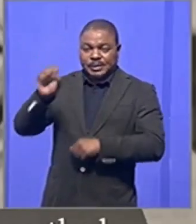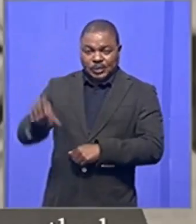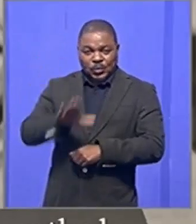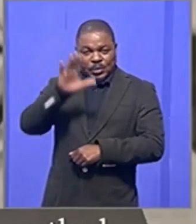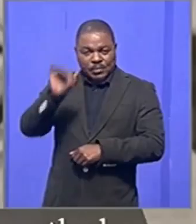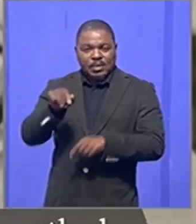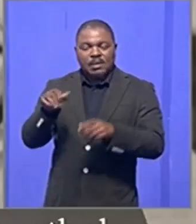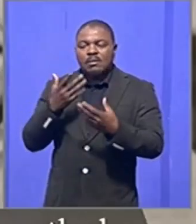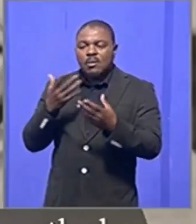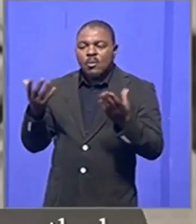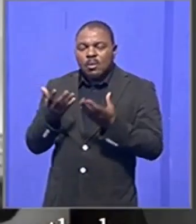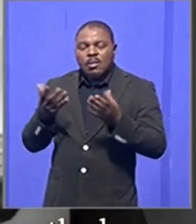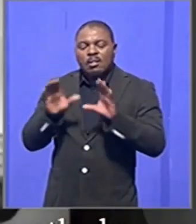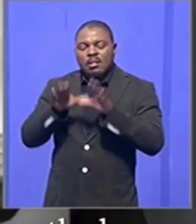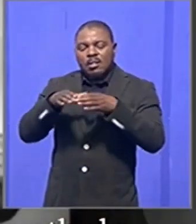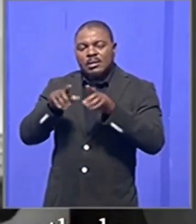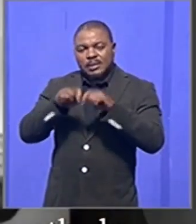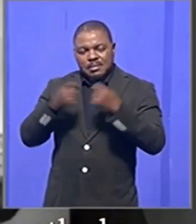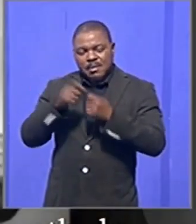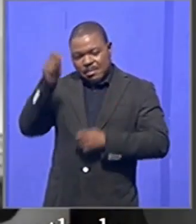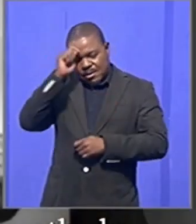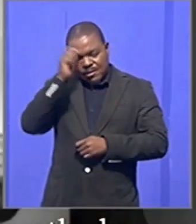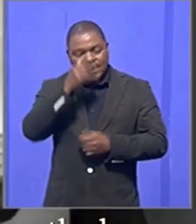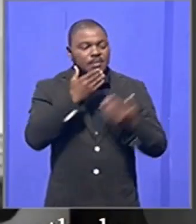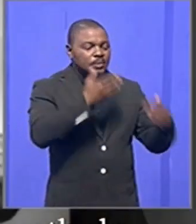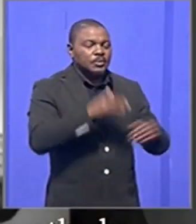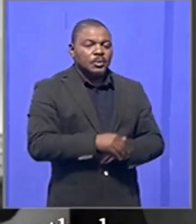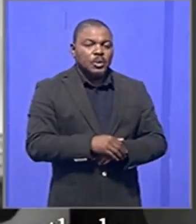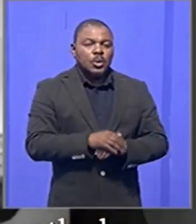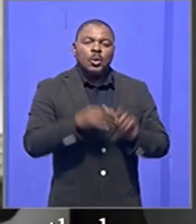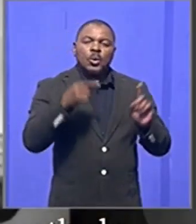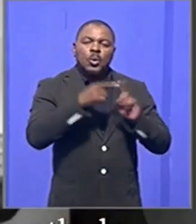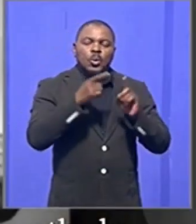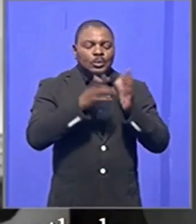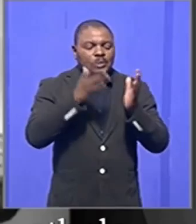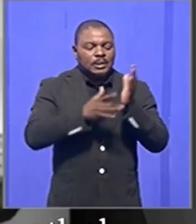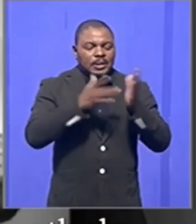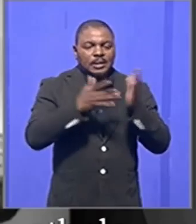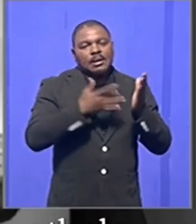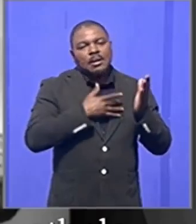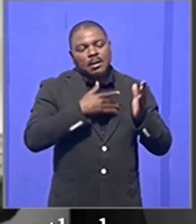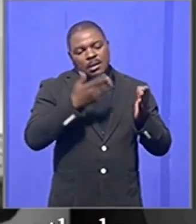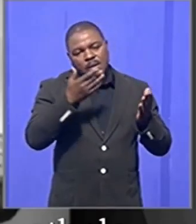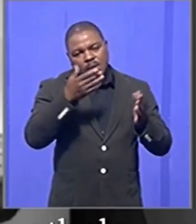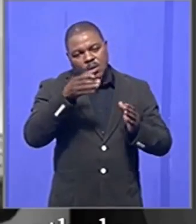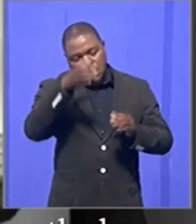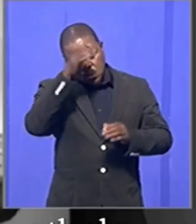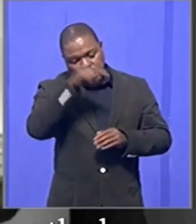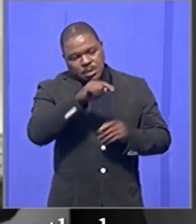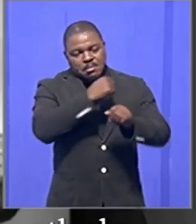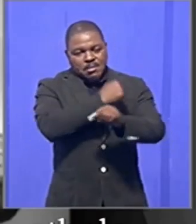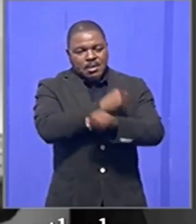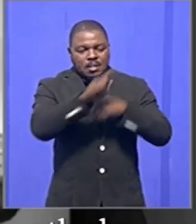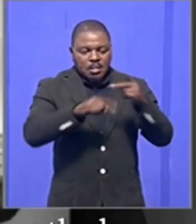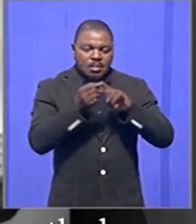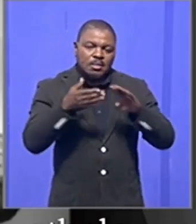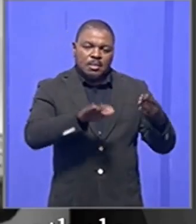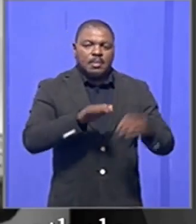in Bafana. Shabalala e be le molaodi wa setekiniki wa Orlando Pirates nakong ya lehu la gagwe.